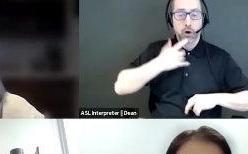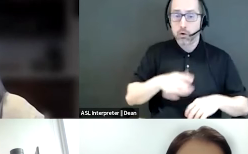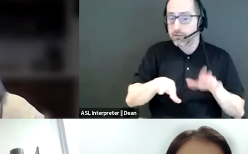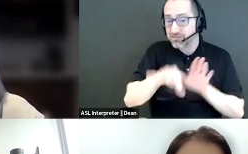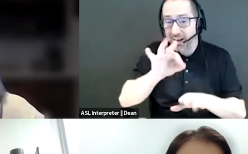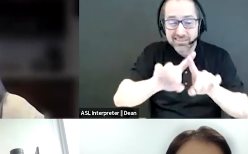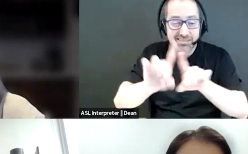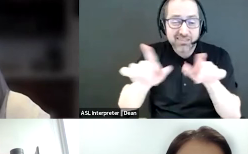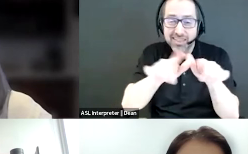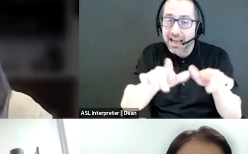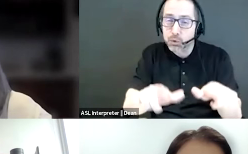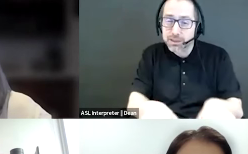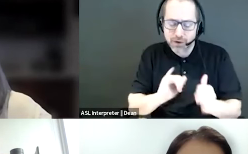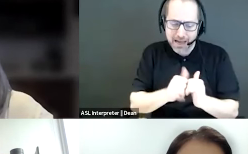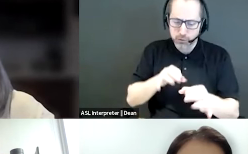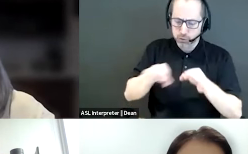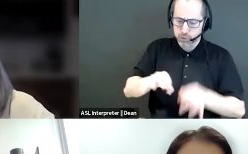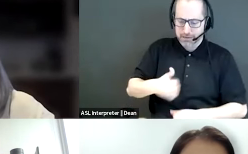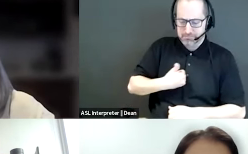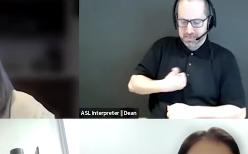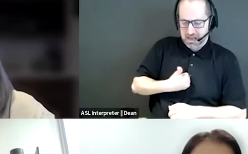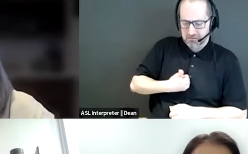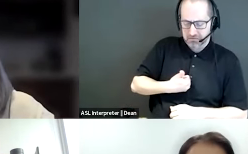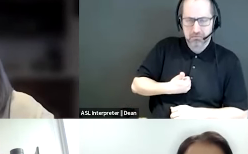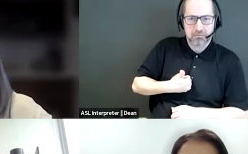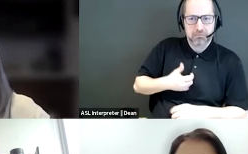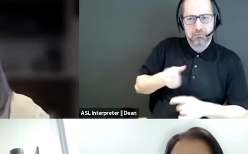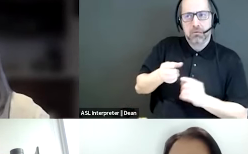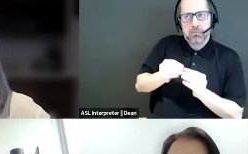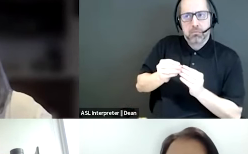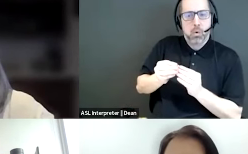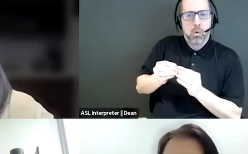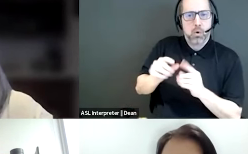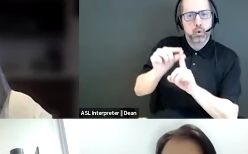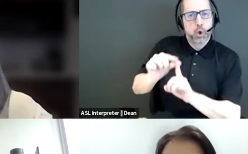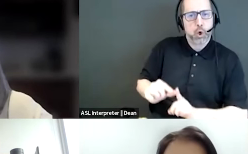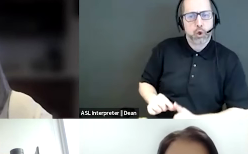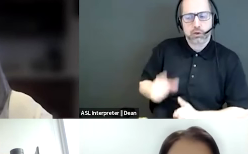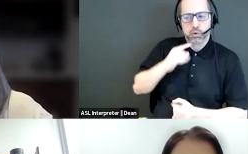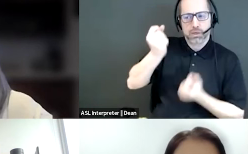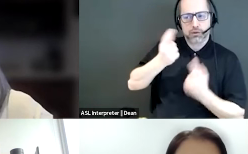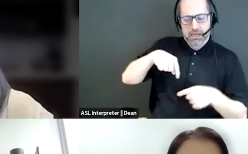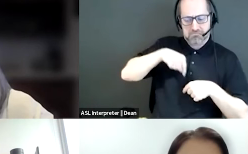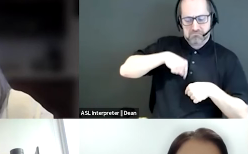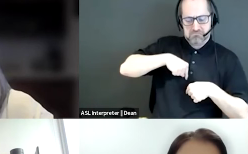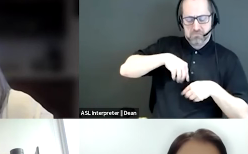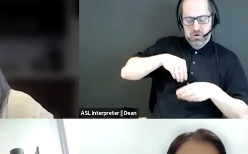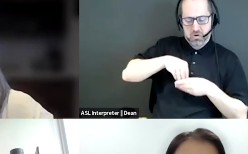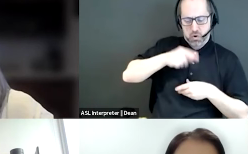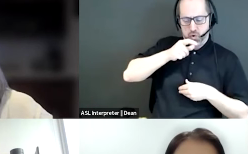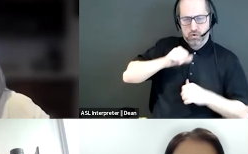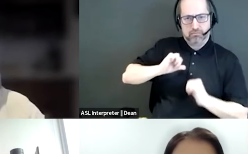yourself, different terminology that's maybe more effective. You can understand how you react and interact